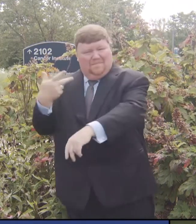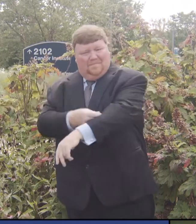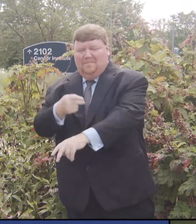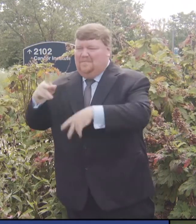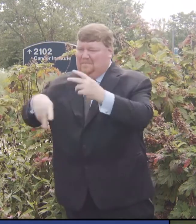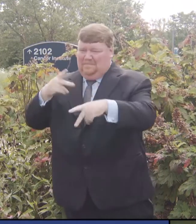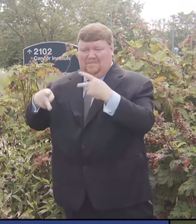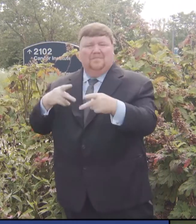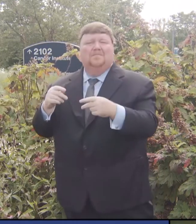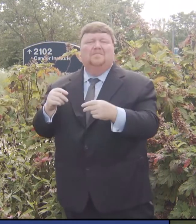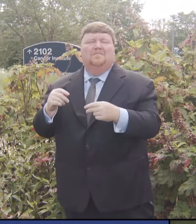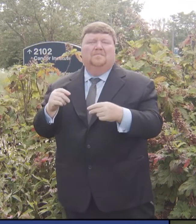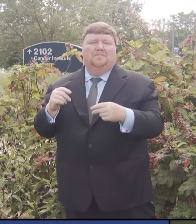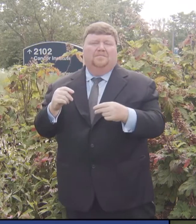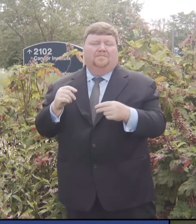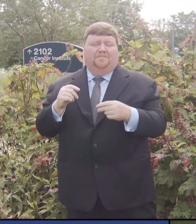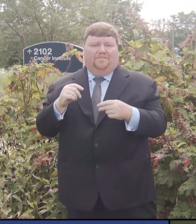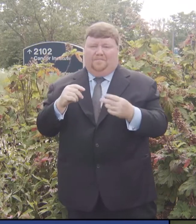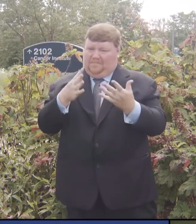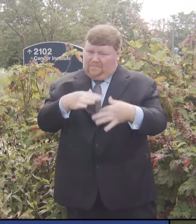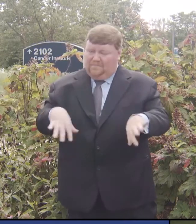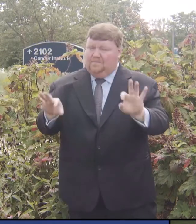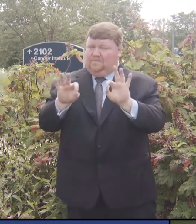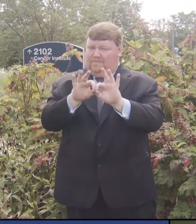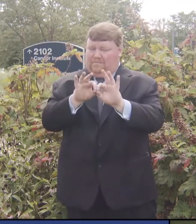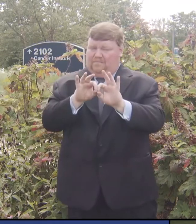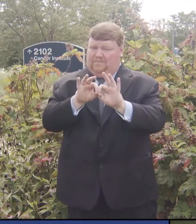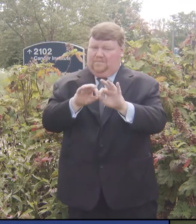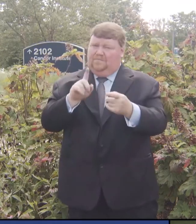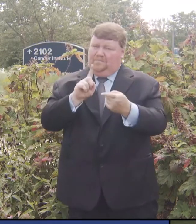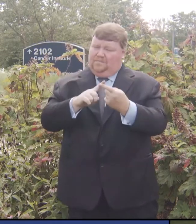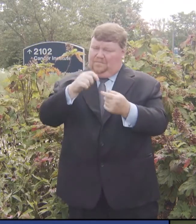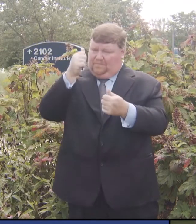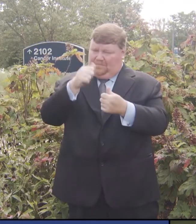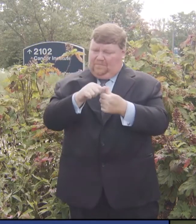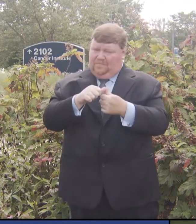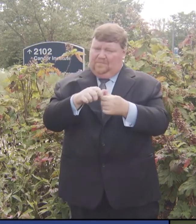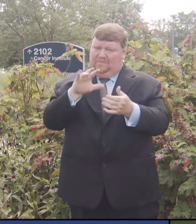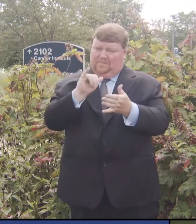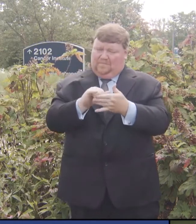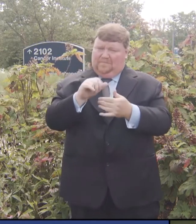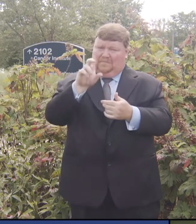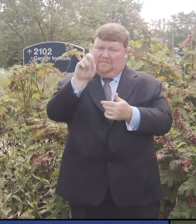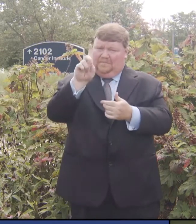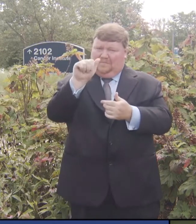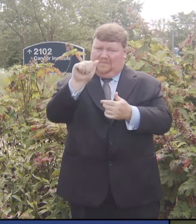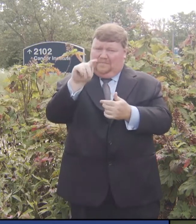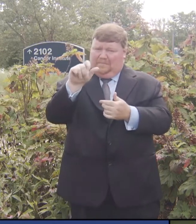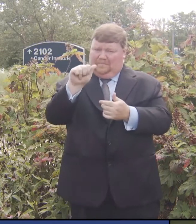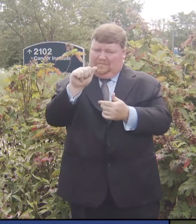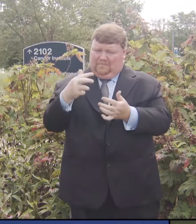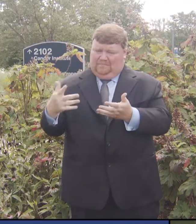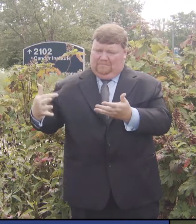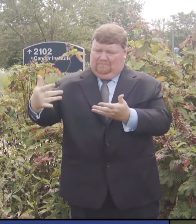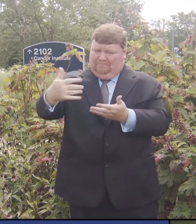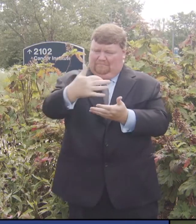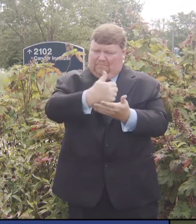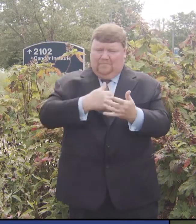vaccinated people. It's important to note that these data account for figures from